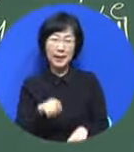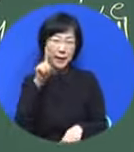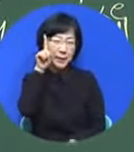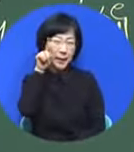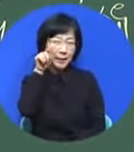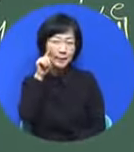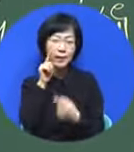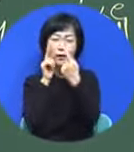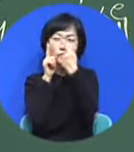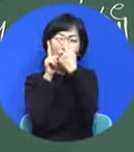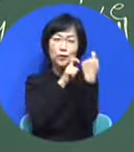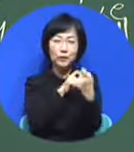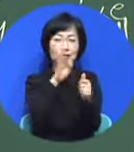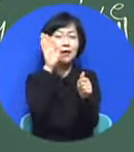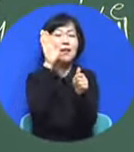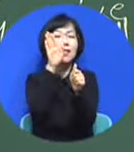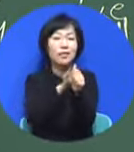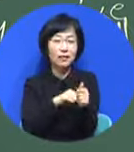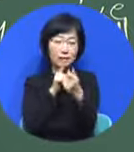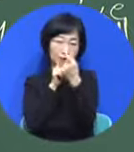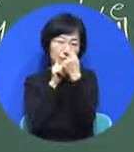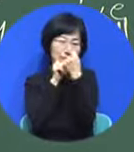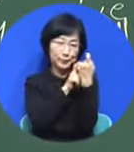is good. Every day she tempted him.